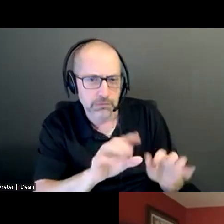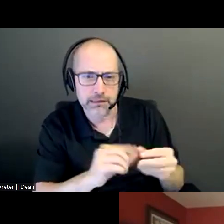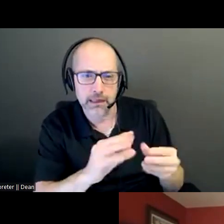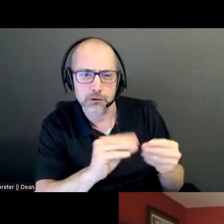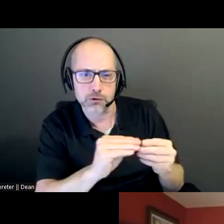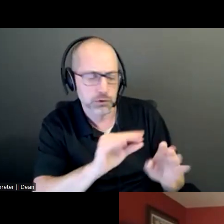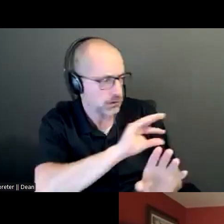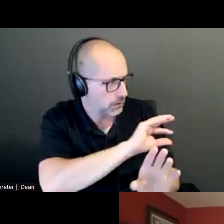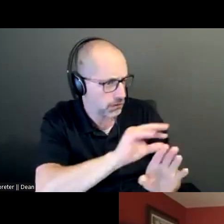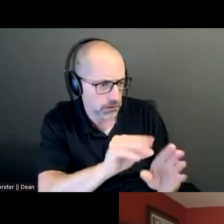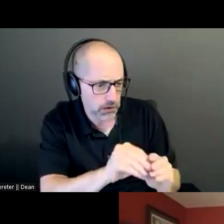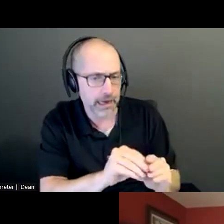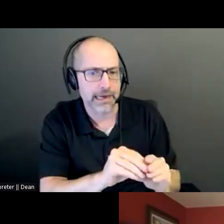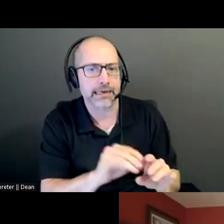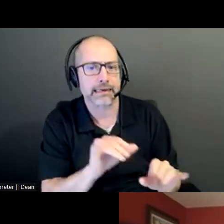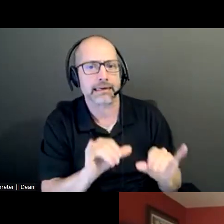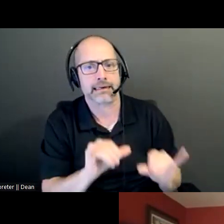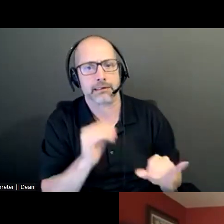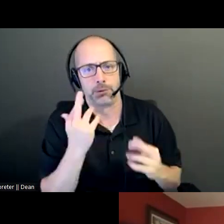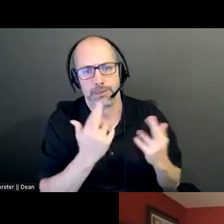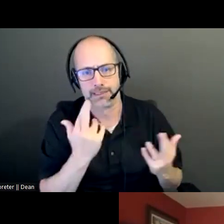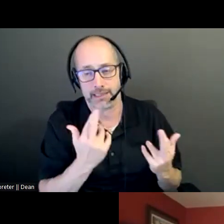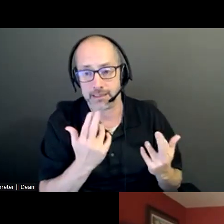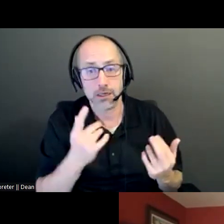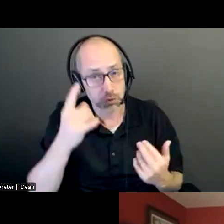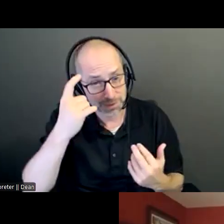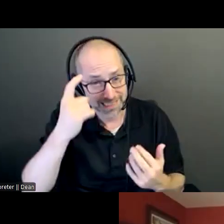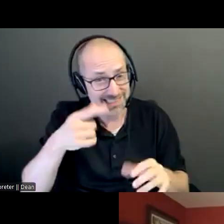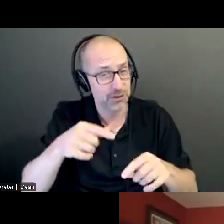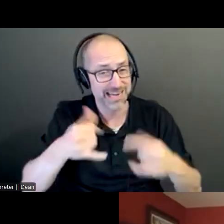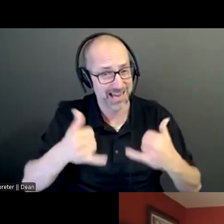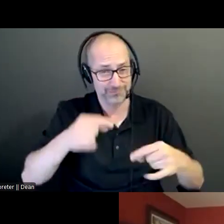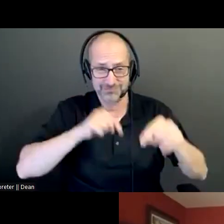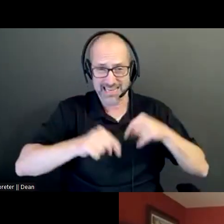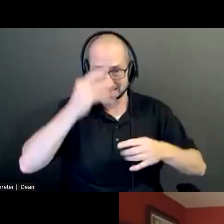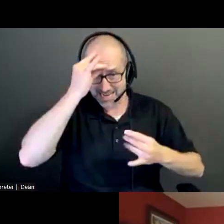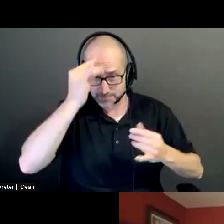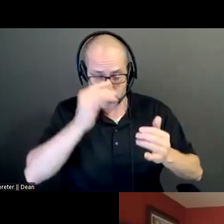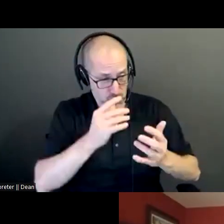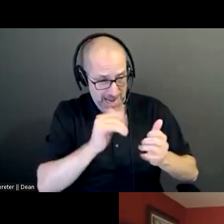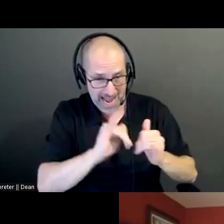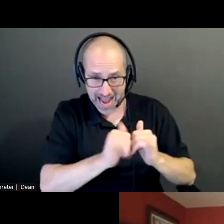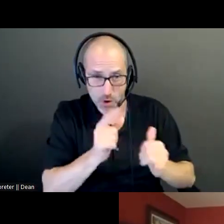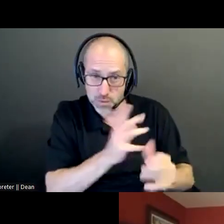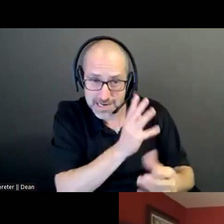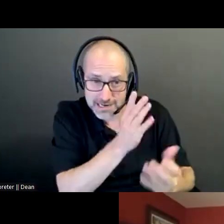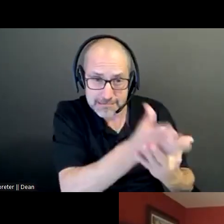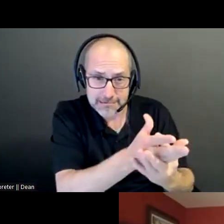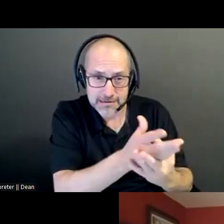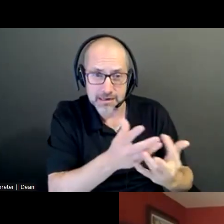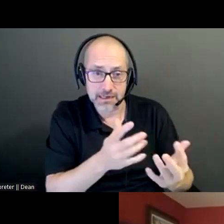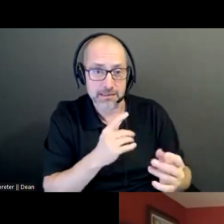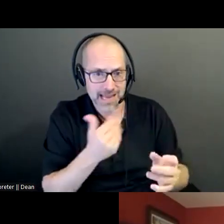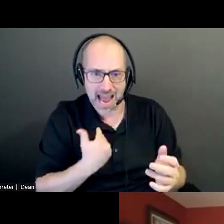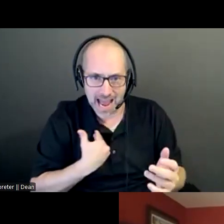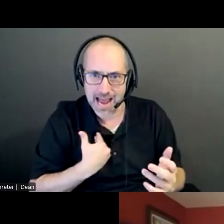with elder communities and how we're intervening because a lot of this stuff existed, but we're not assessing it and pulling